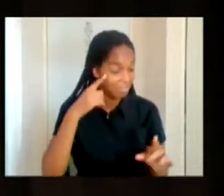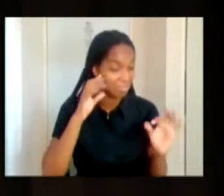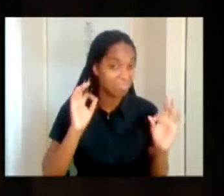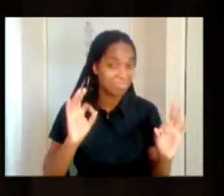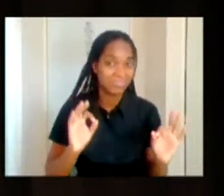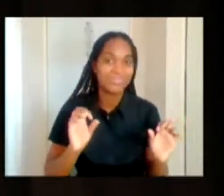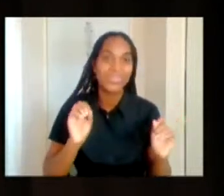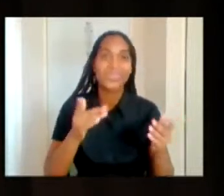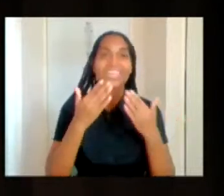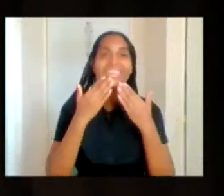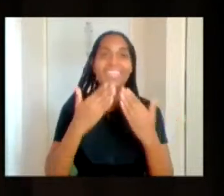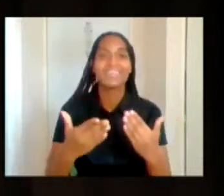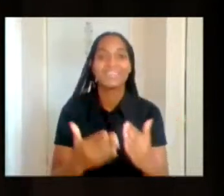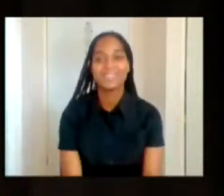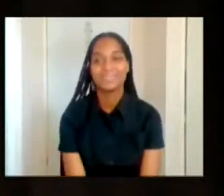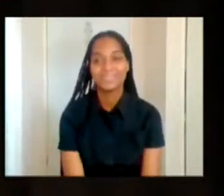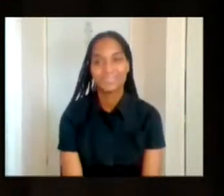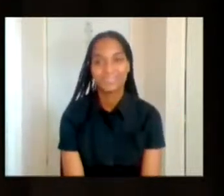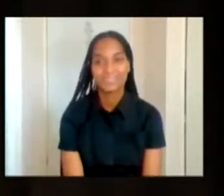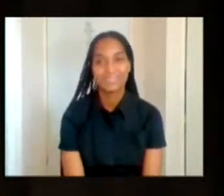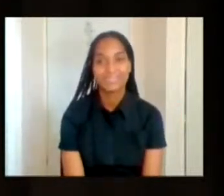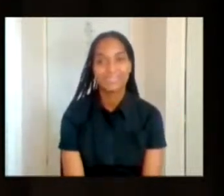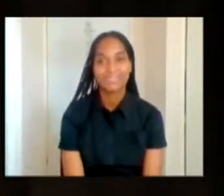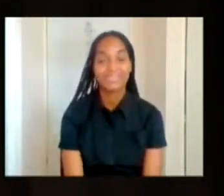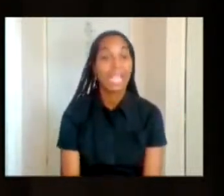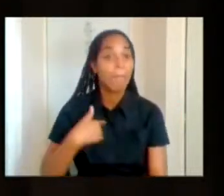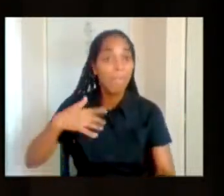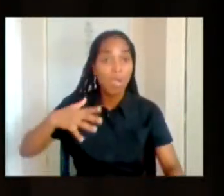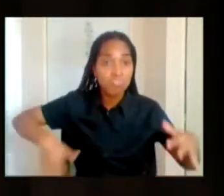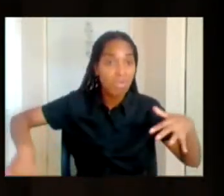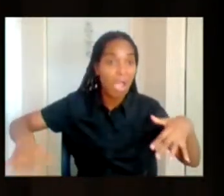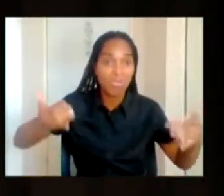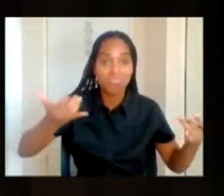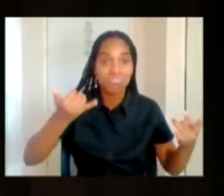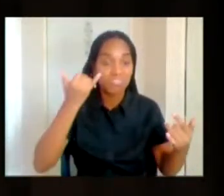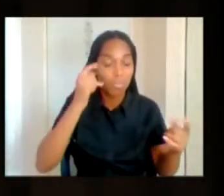Right, thank you. And I'm around here anyway as well.